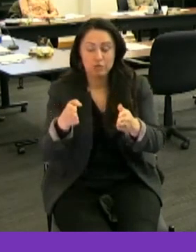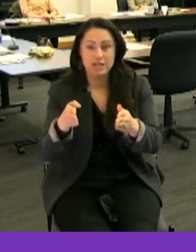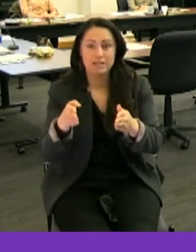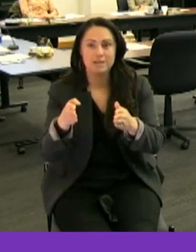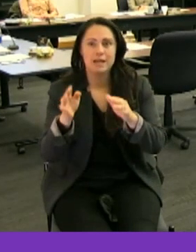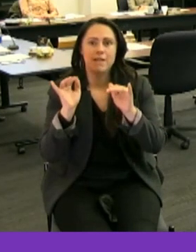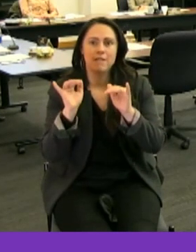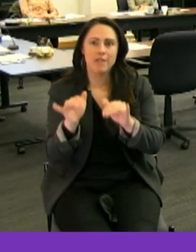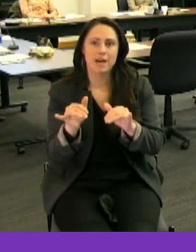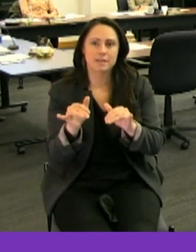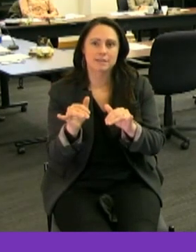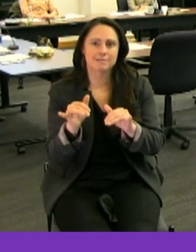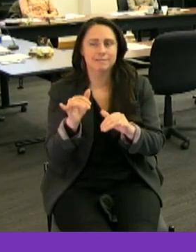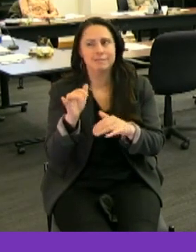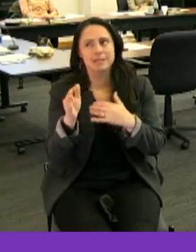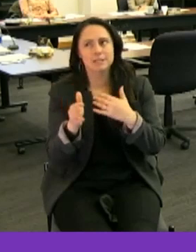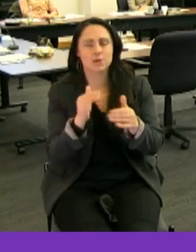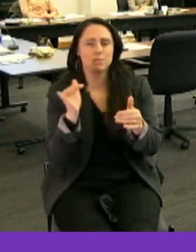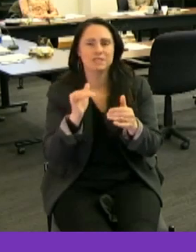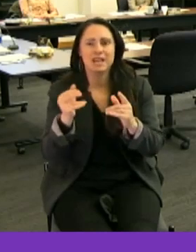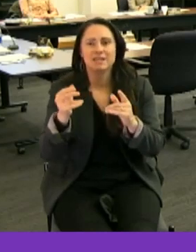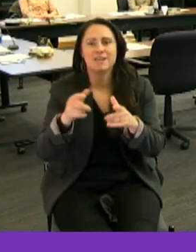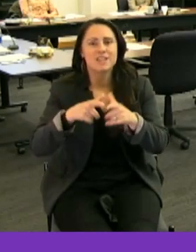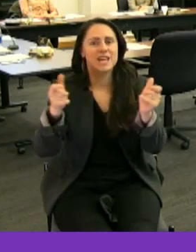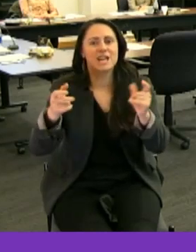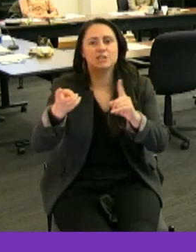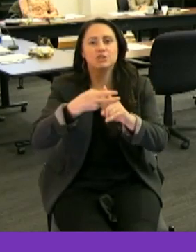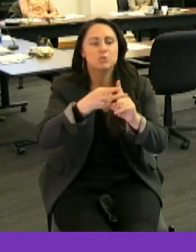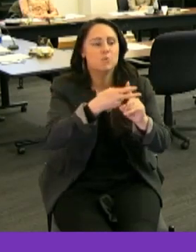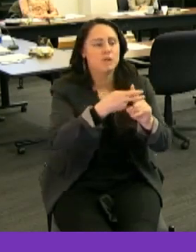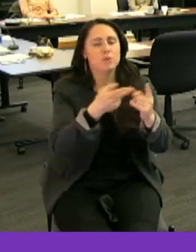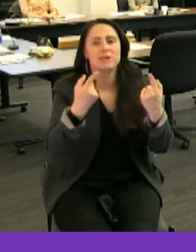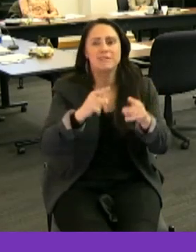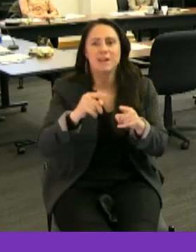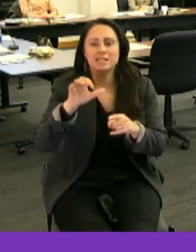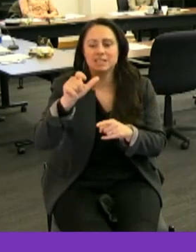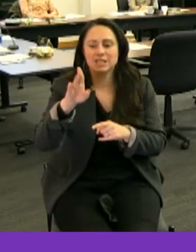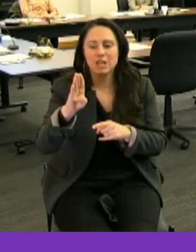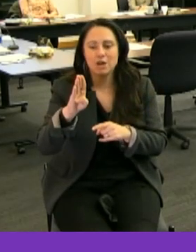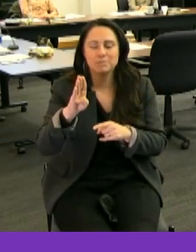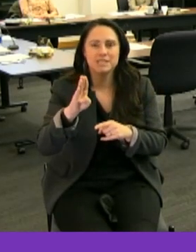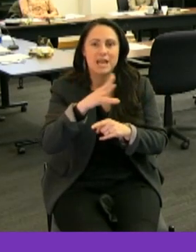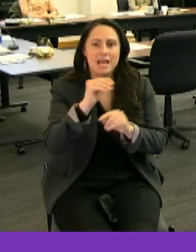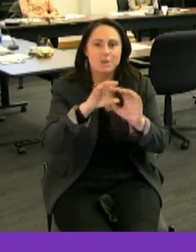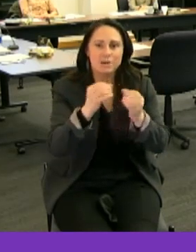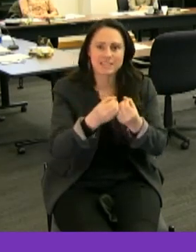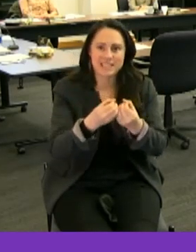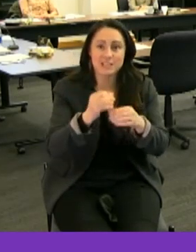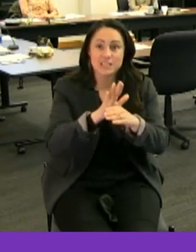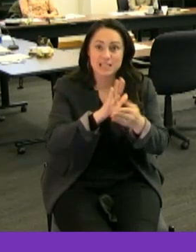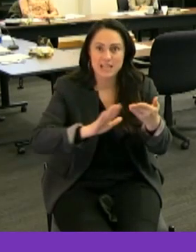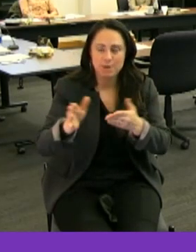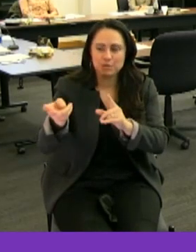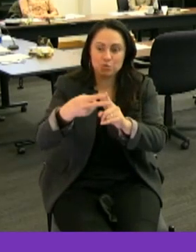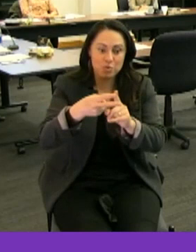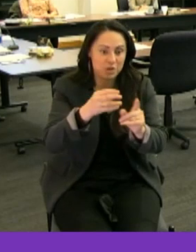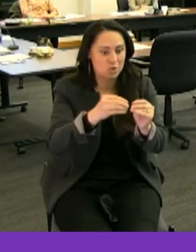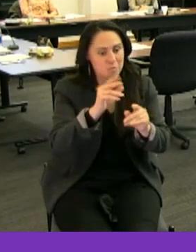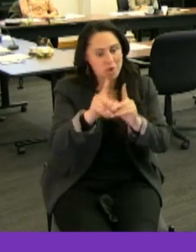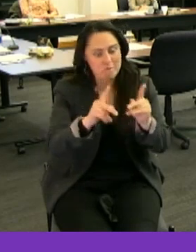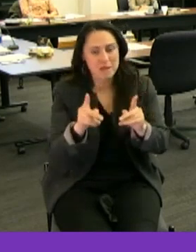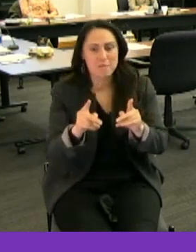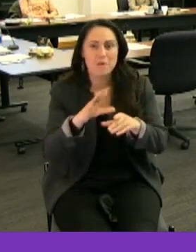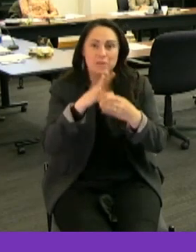is kind of the large recruiting event clubs and organizations have on campus to recruit more people, get more